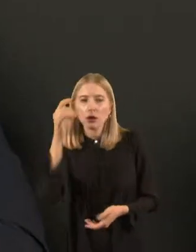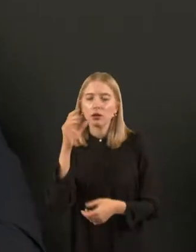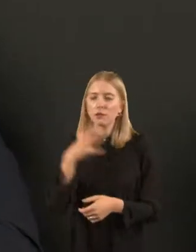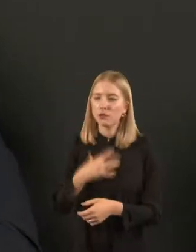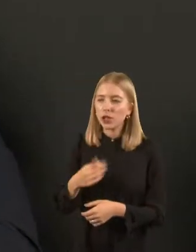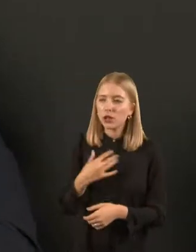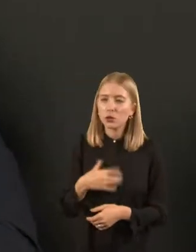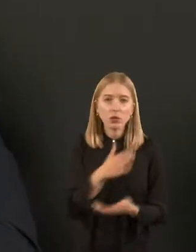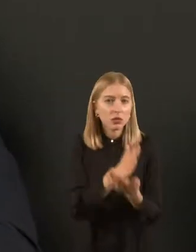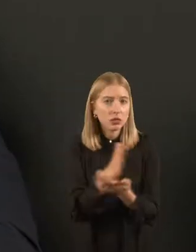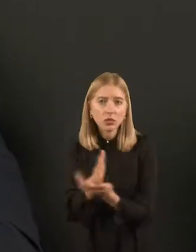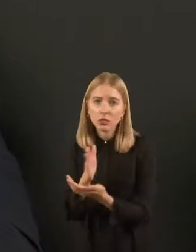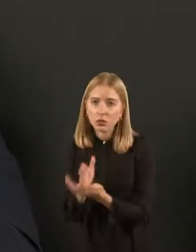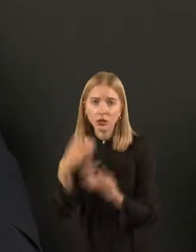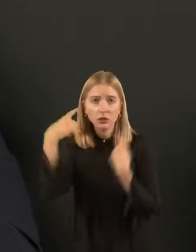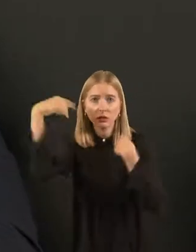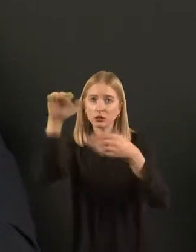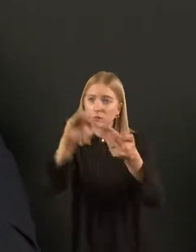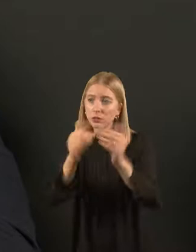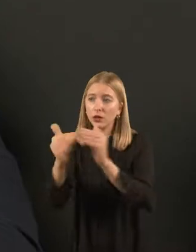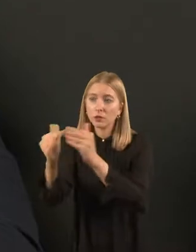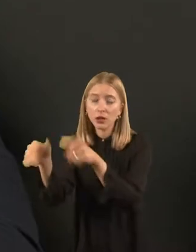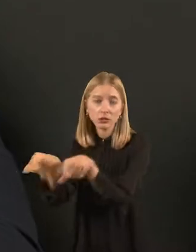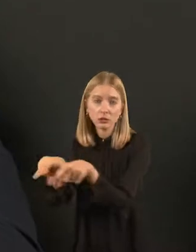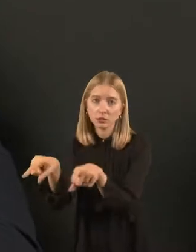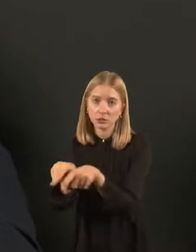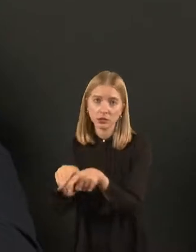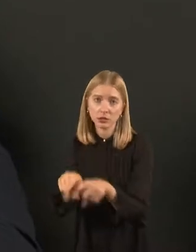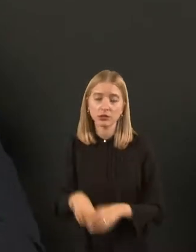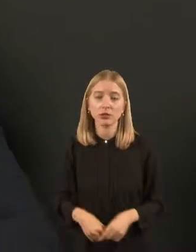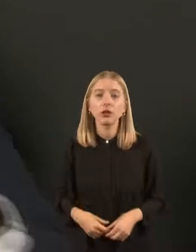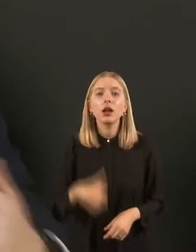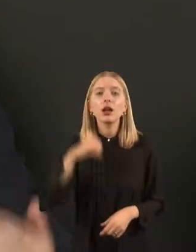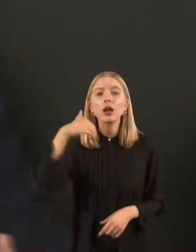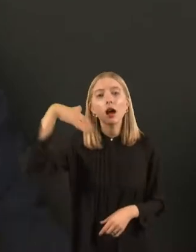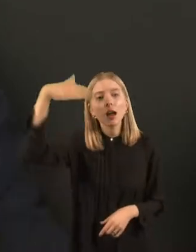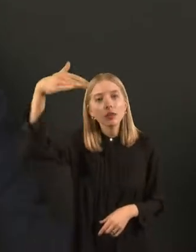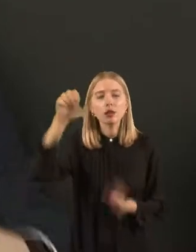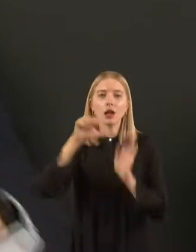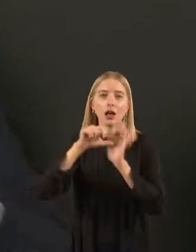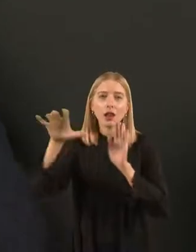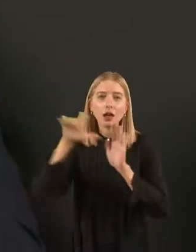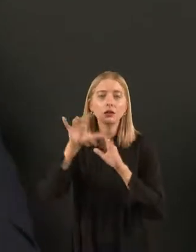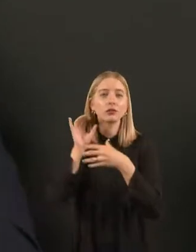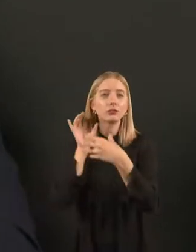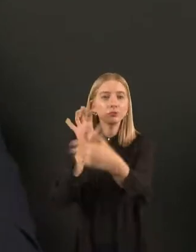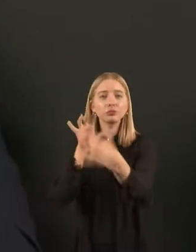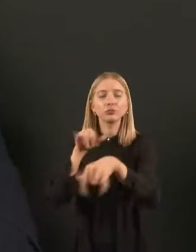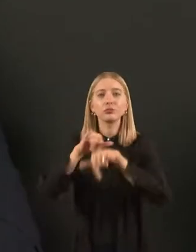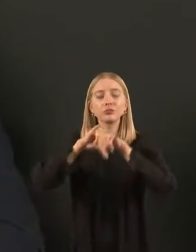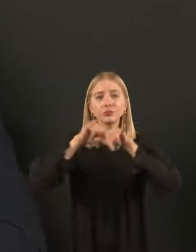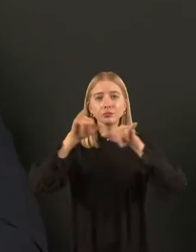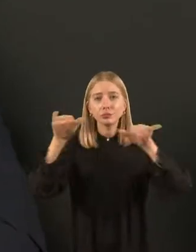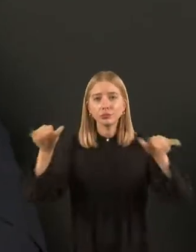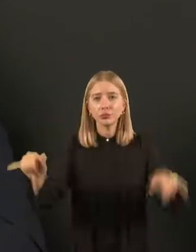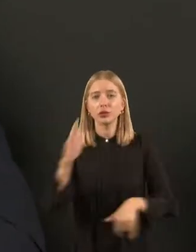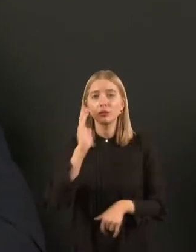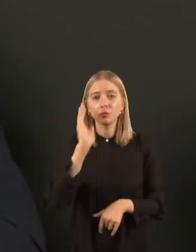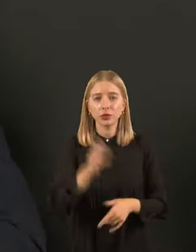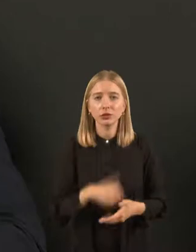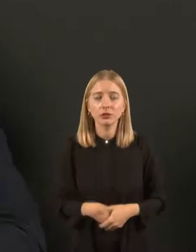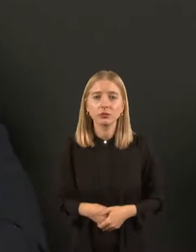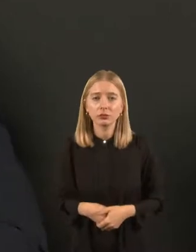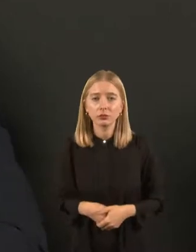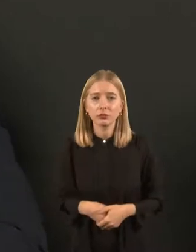renew our fleet. We can have less polluting vehicles, and these processes are taking place. They